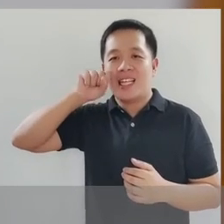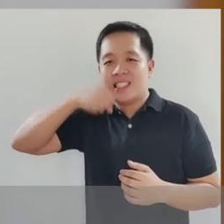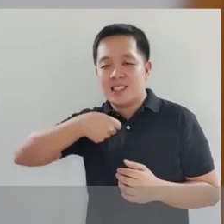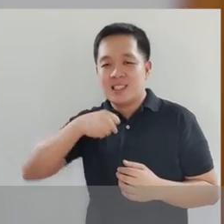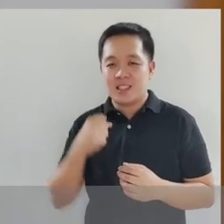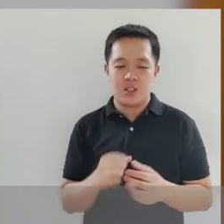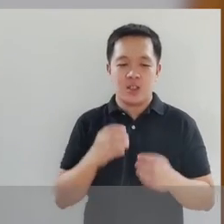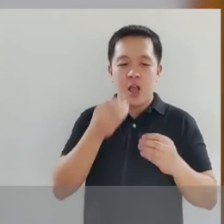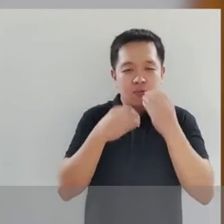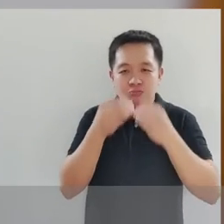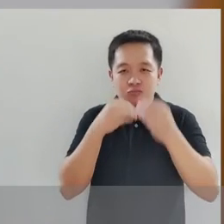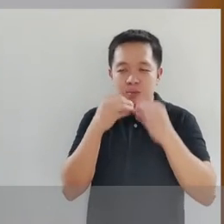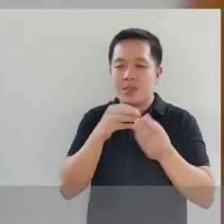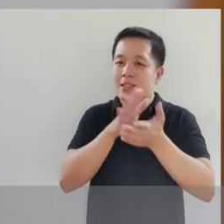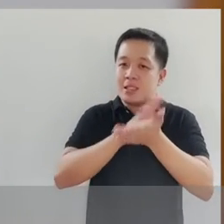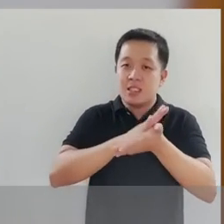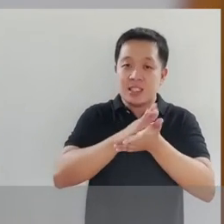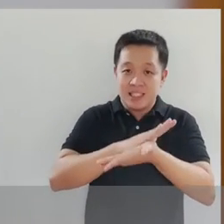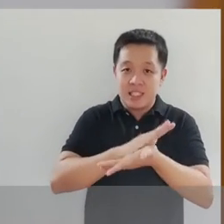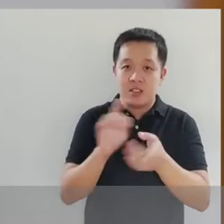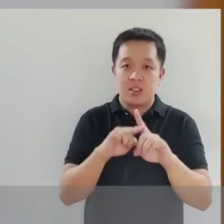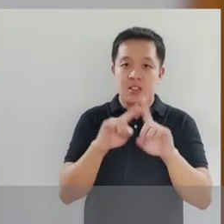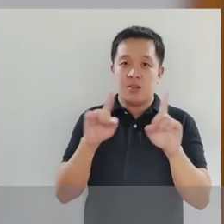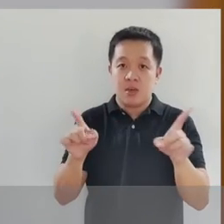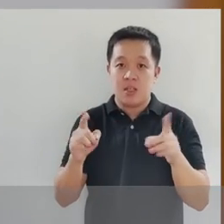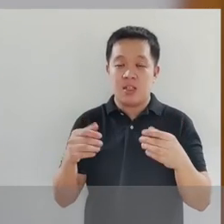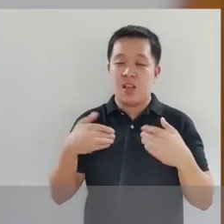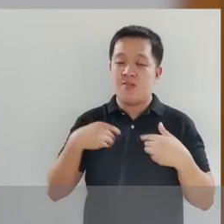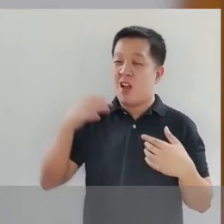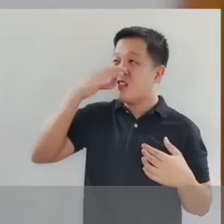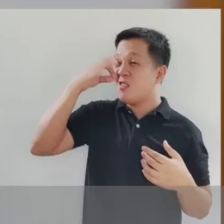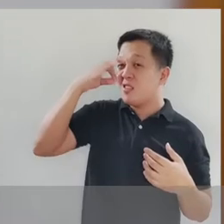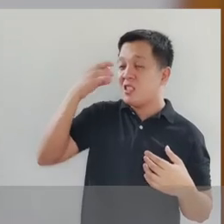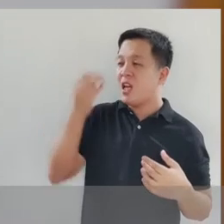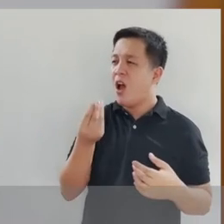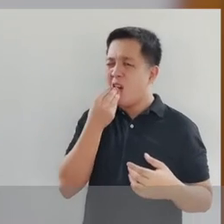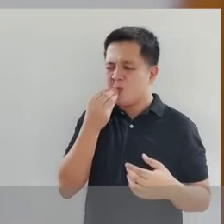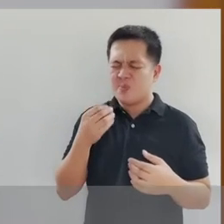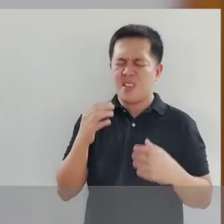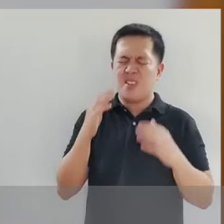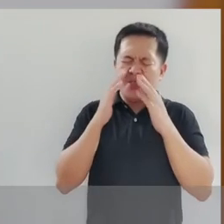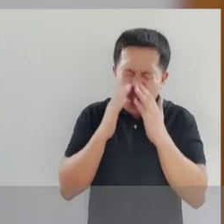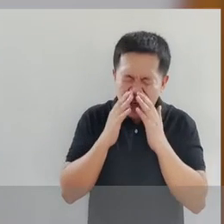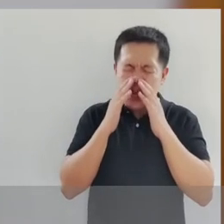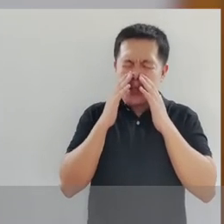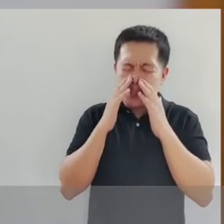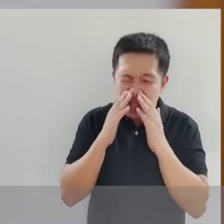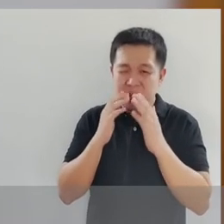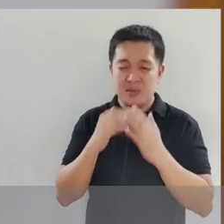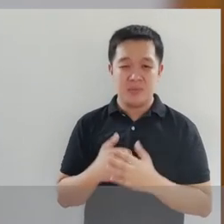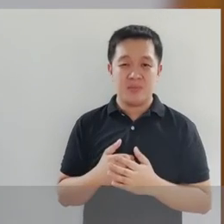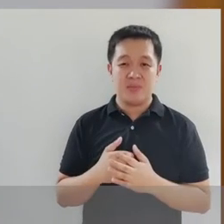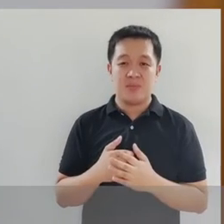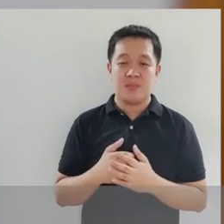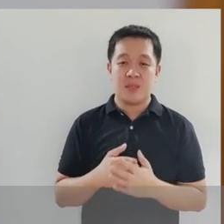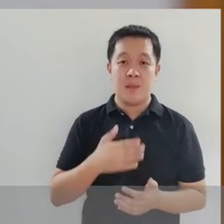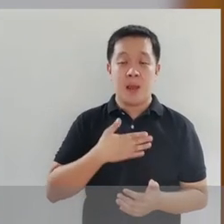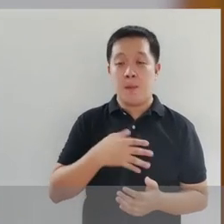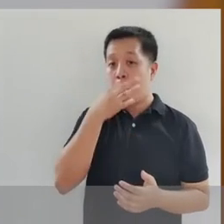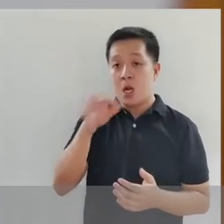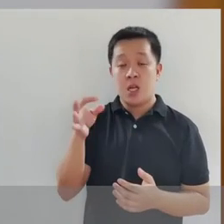chicken. I love to munch on cheese. But if I eat a cherry, it makes me sneeze and